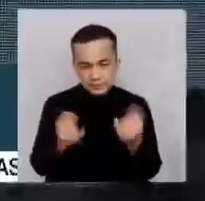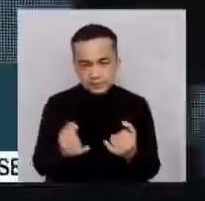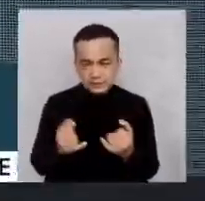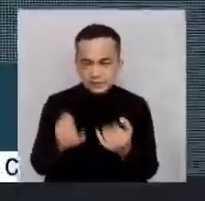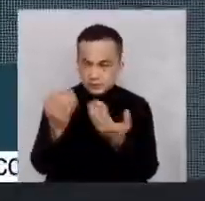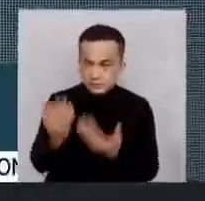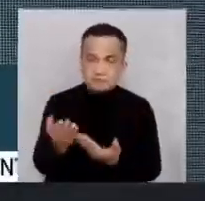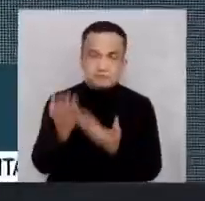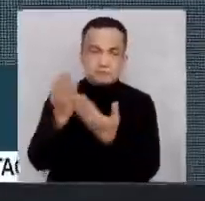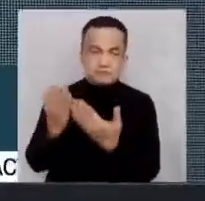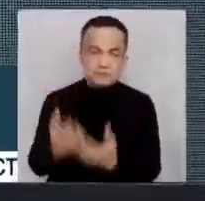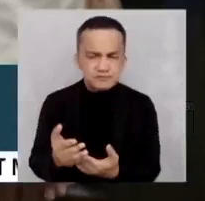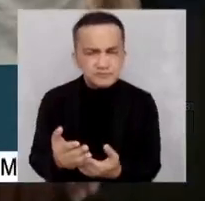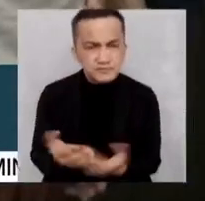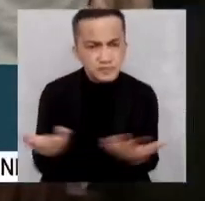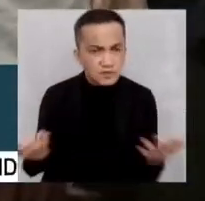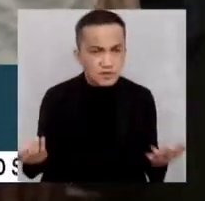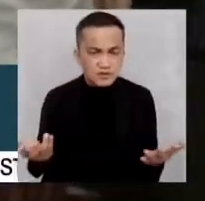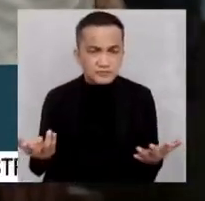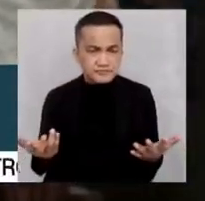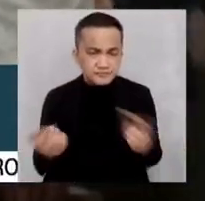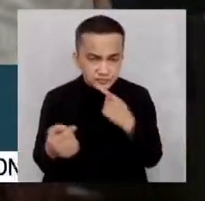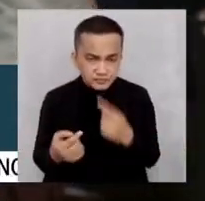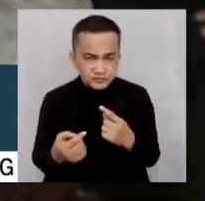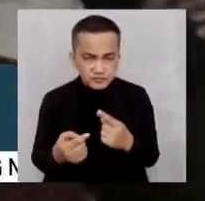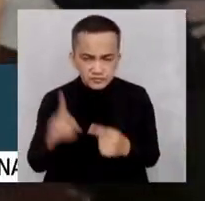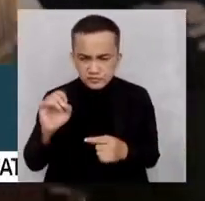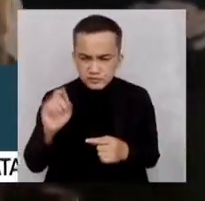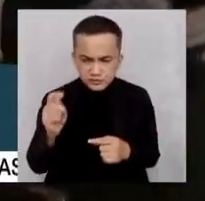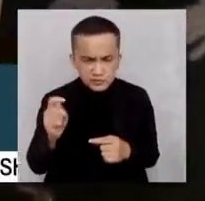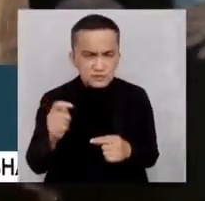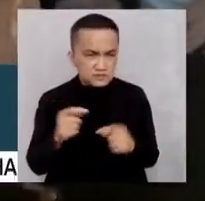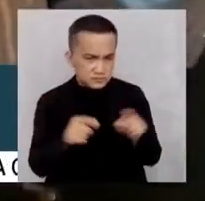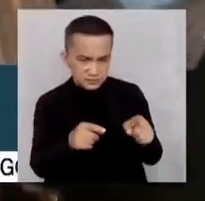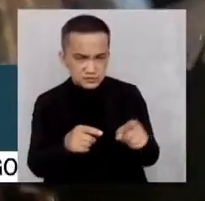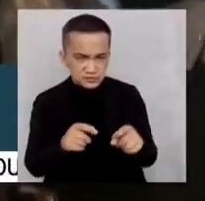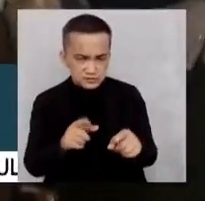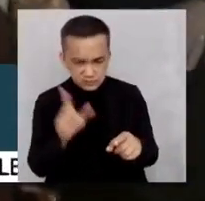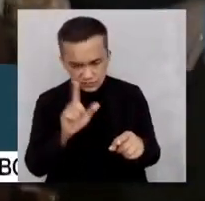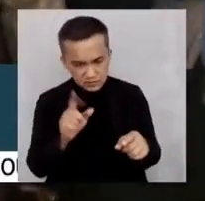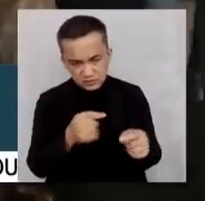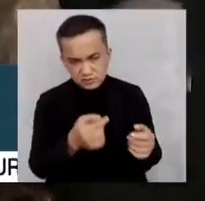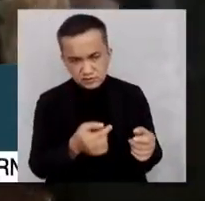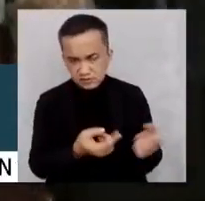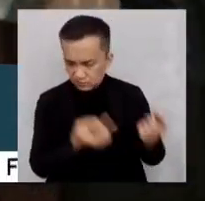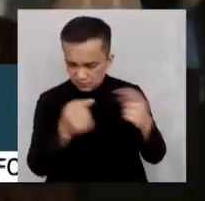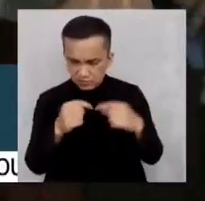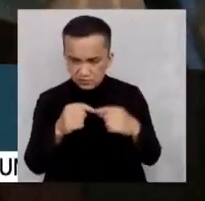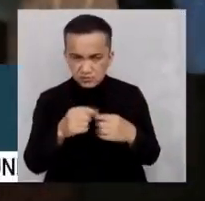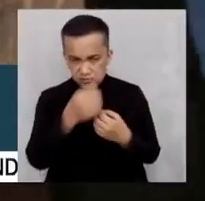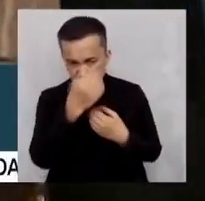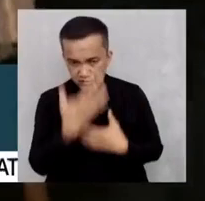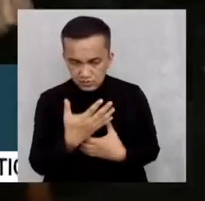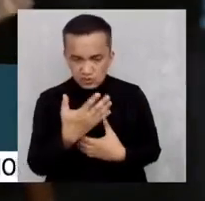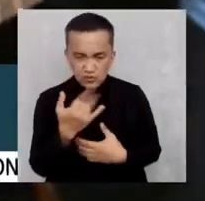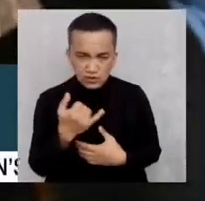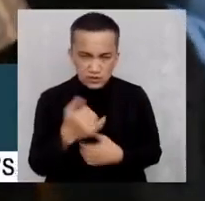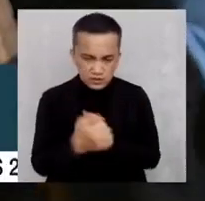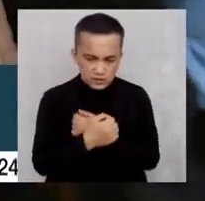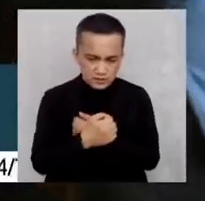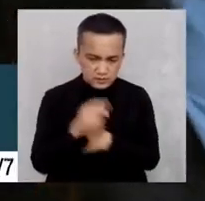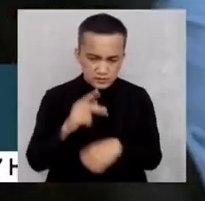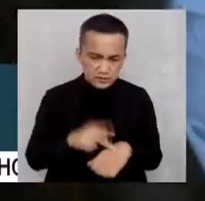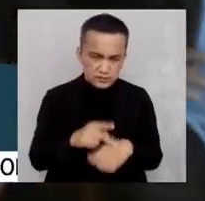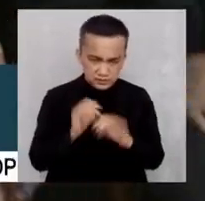Or maybe it's also a chance for DOT to prove to all of us why Love the Philippines slogan is